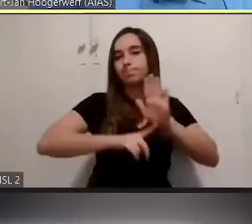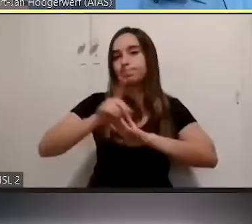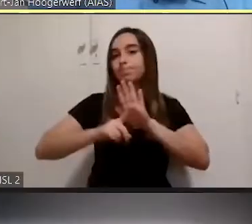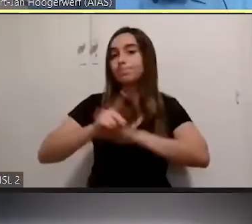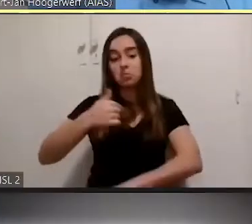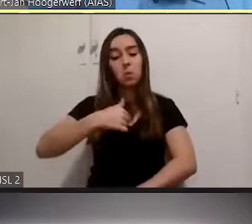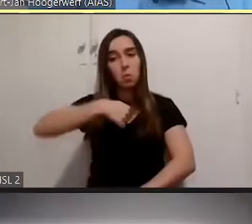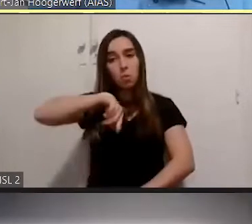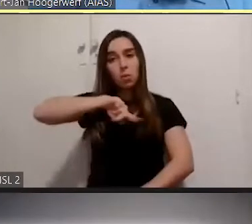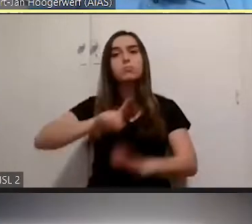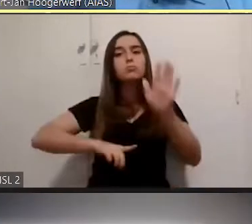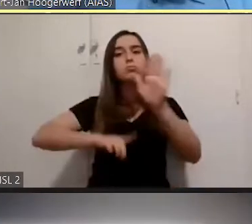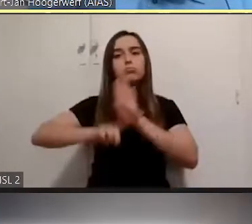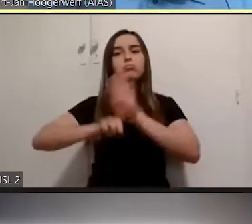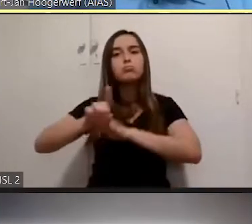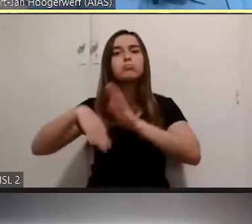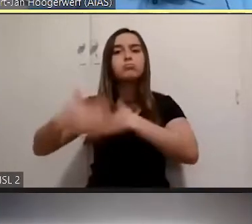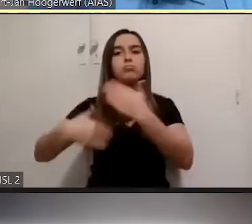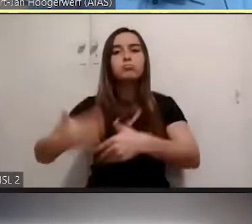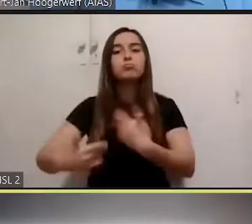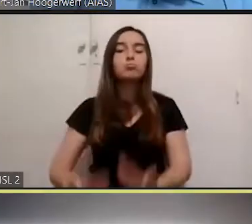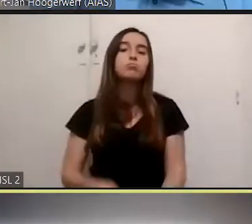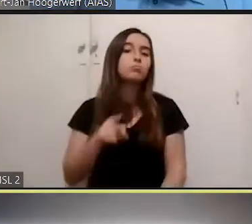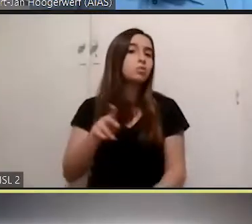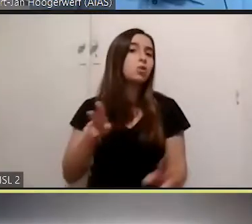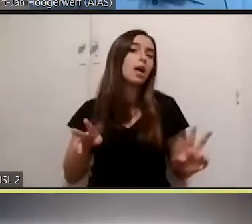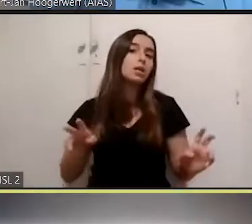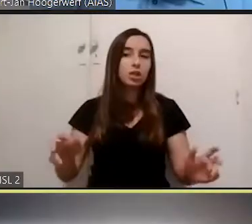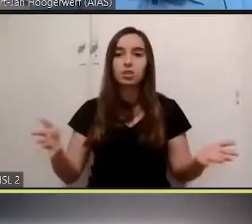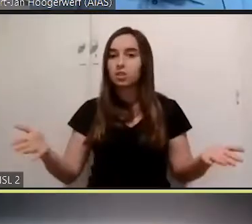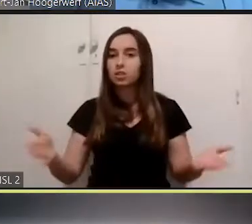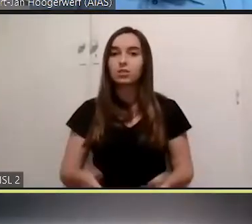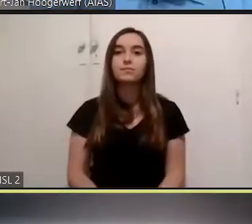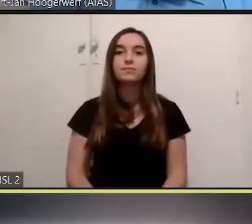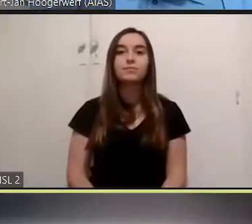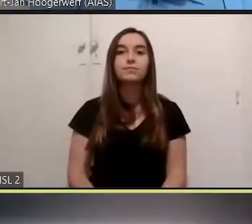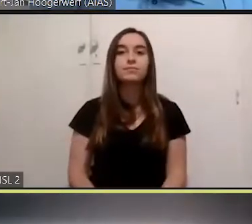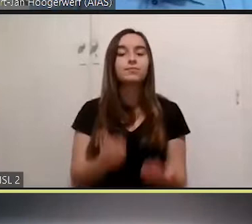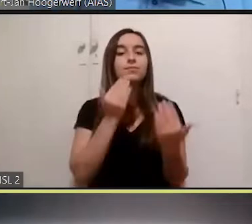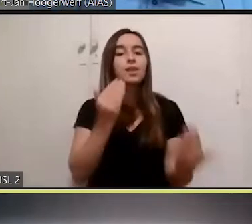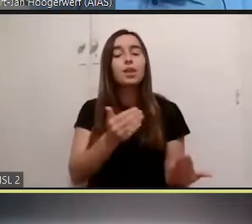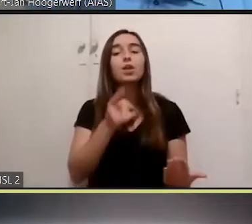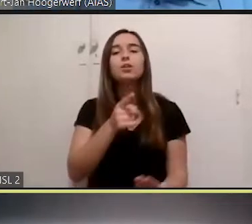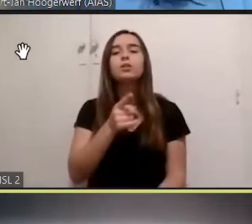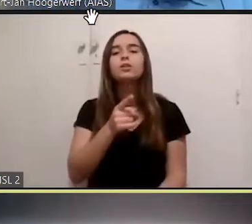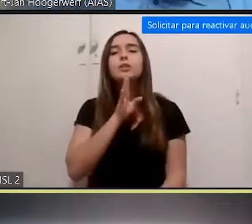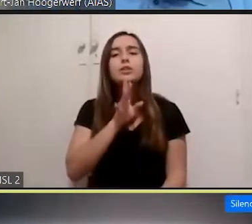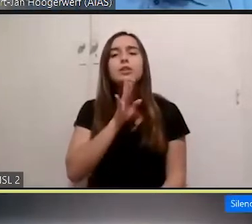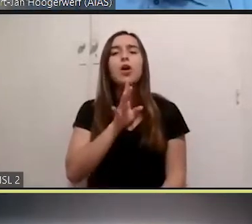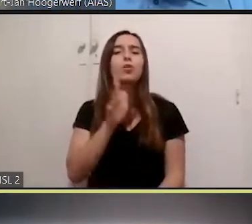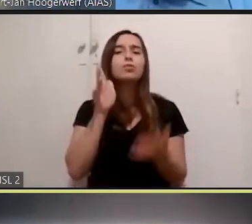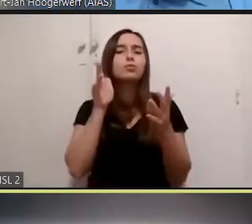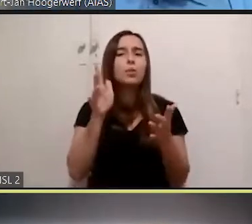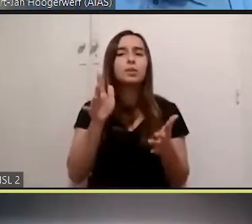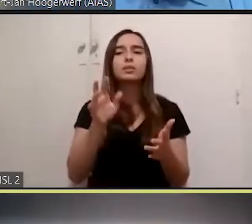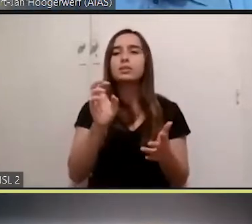for my as an introduction. Thank you very much. You've already mentioned a few recommendations, but based on your